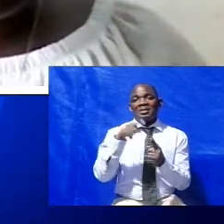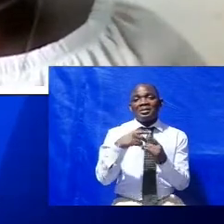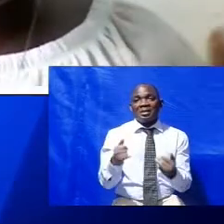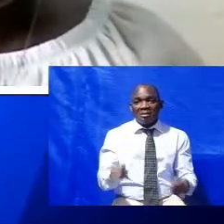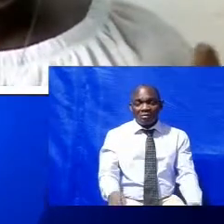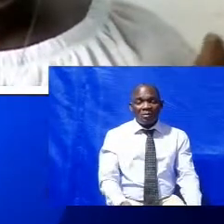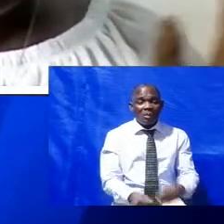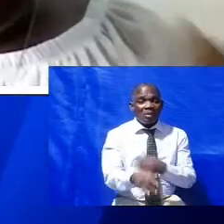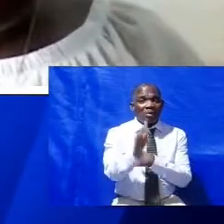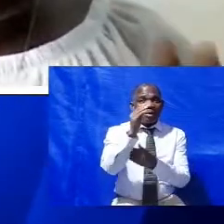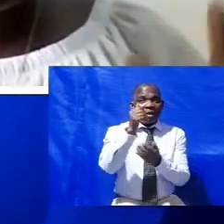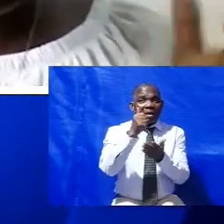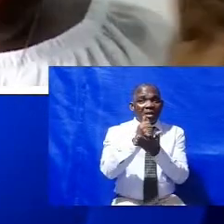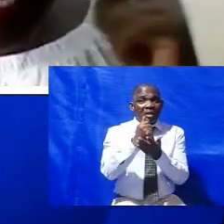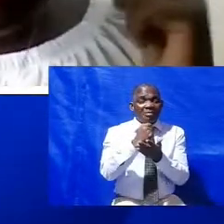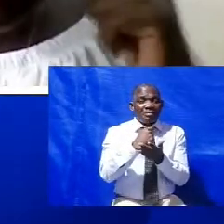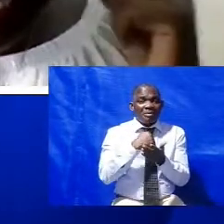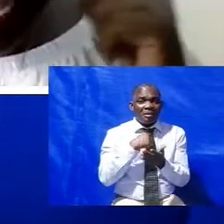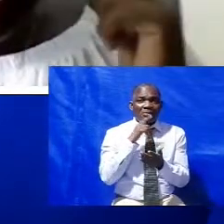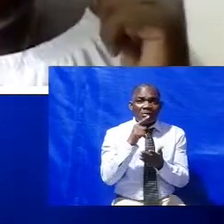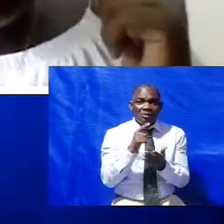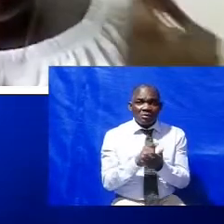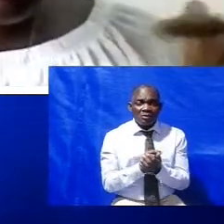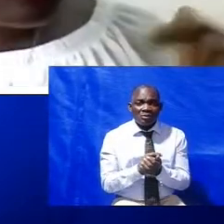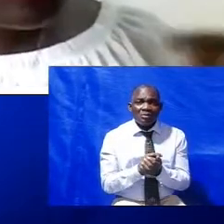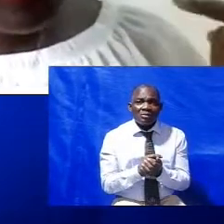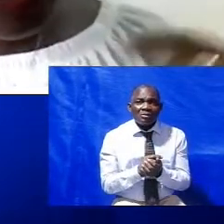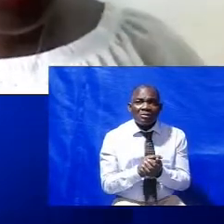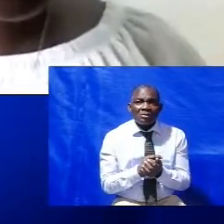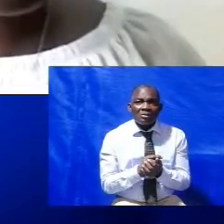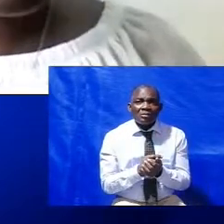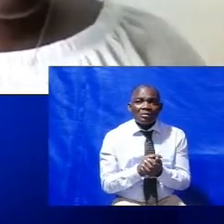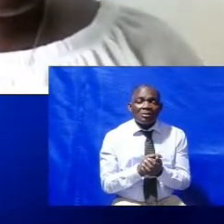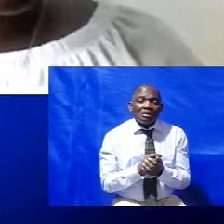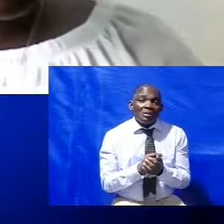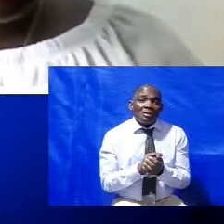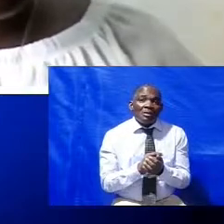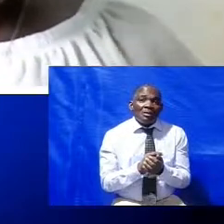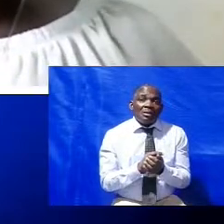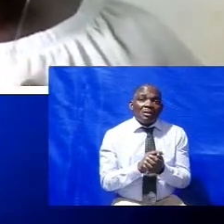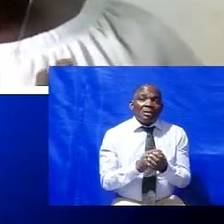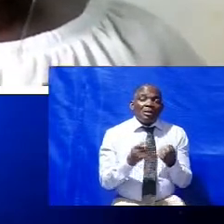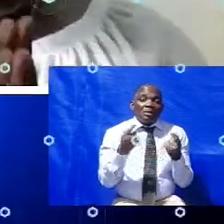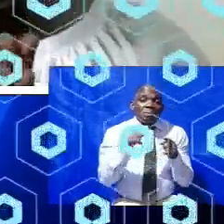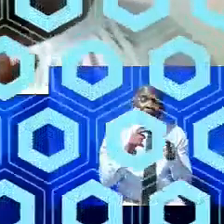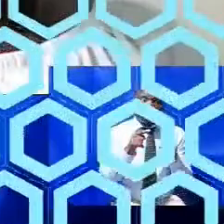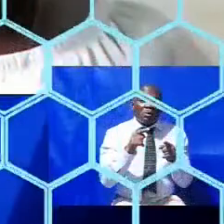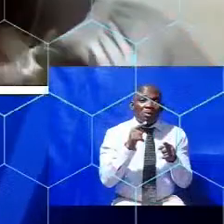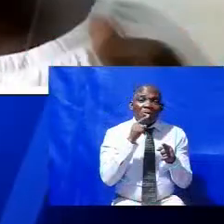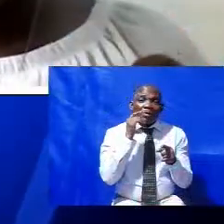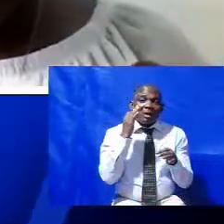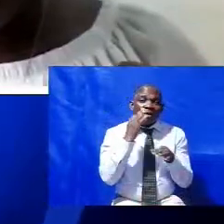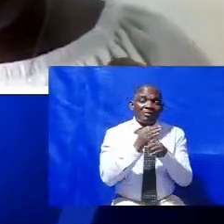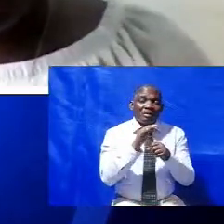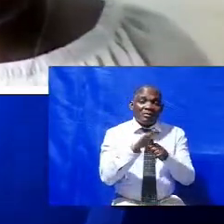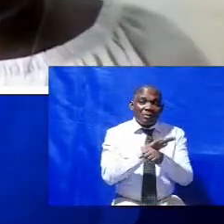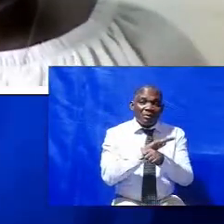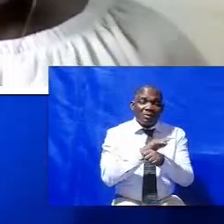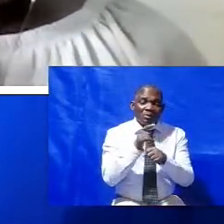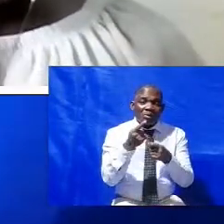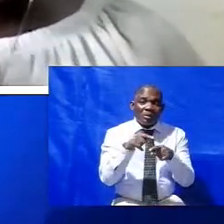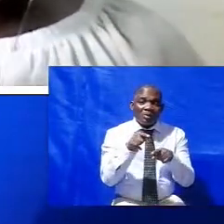carried me and made me remain sane in the situations that I was in. And when you are